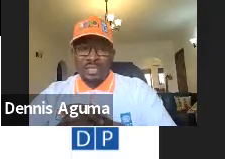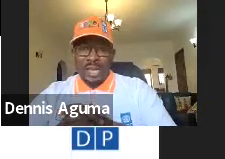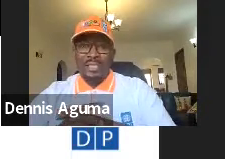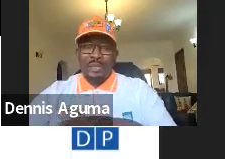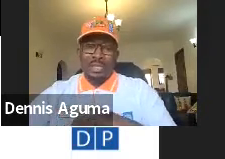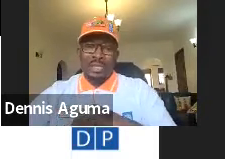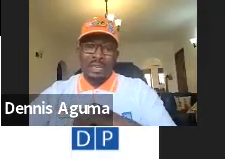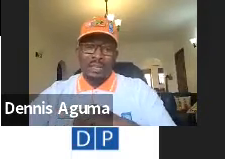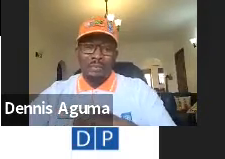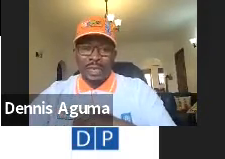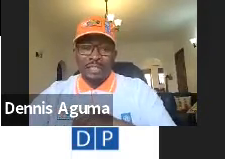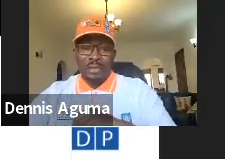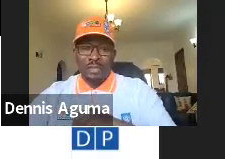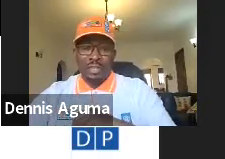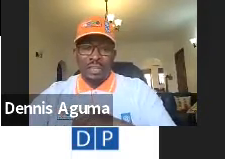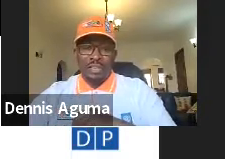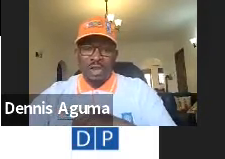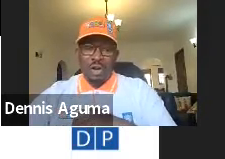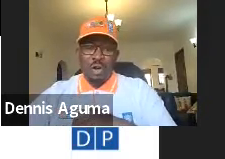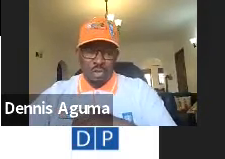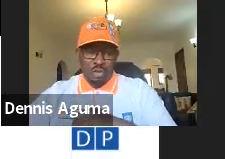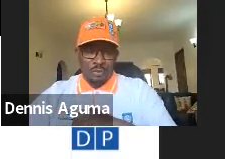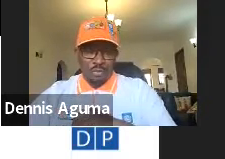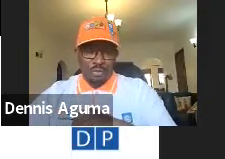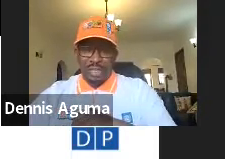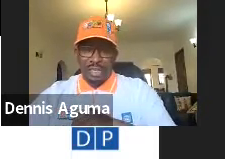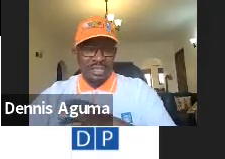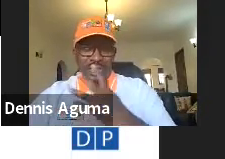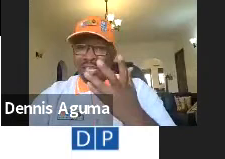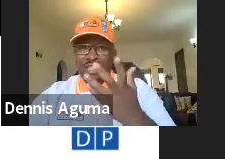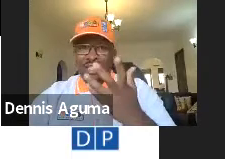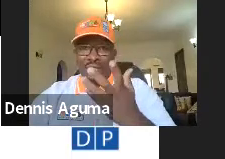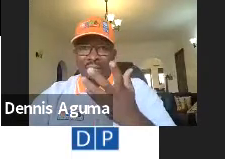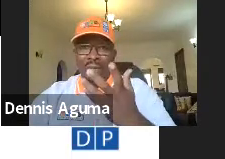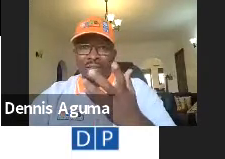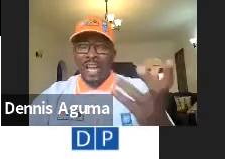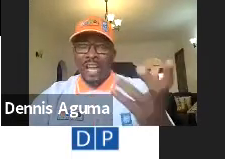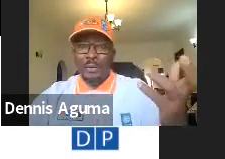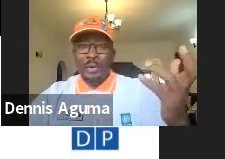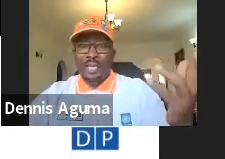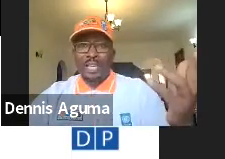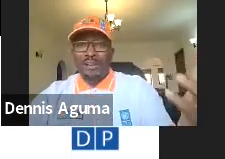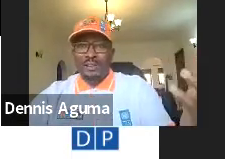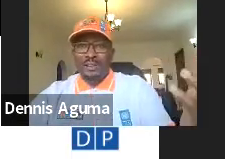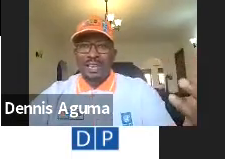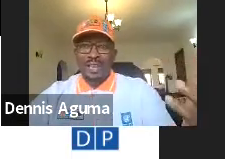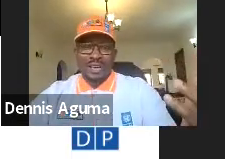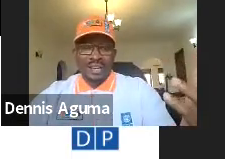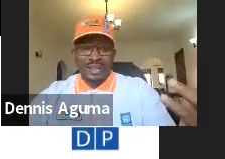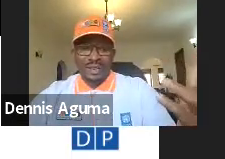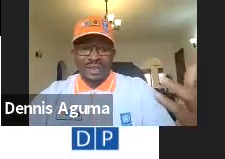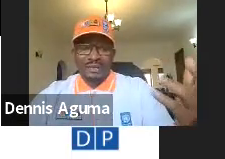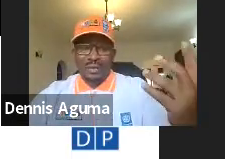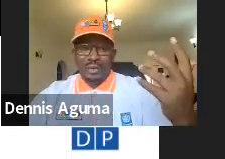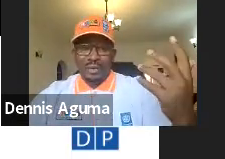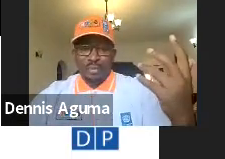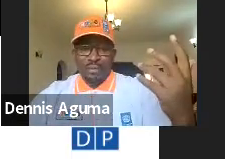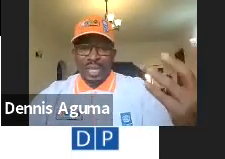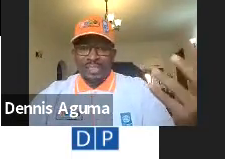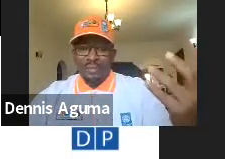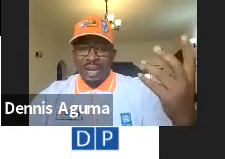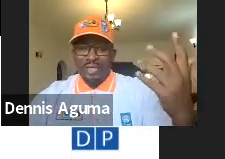these ideas, whether they make it across the line or not. But this is exciting stuff. Young people are really hungry